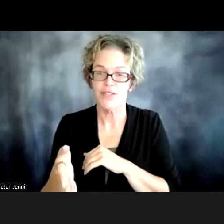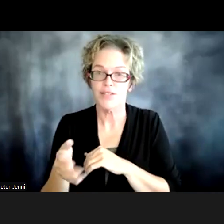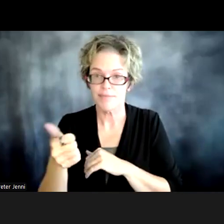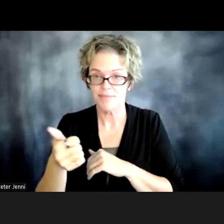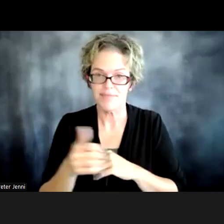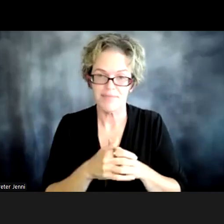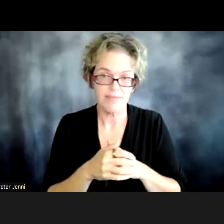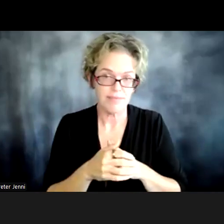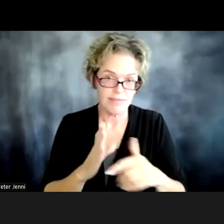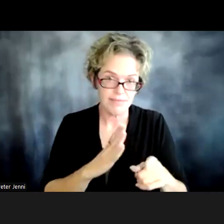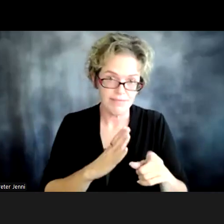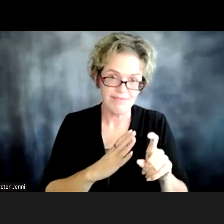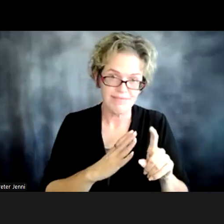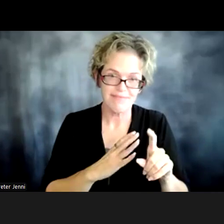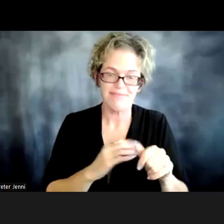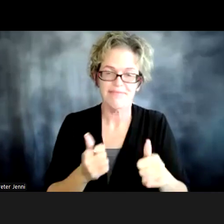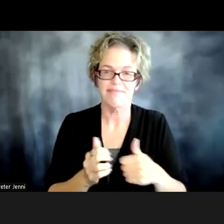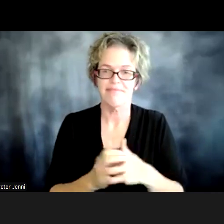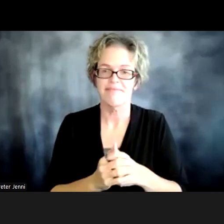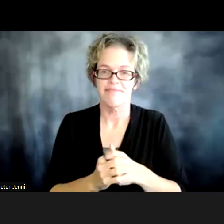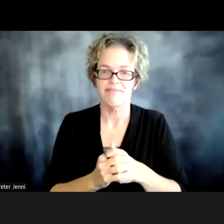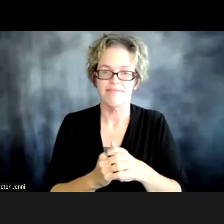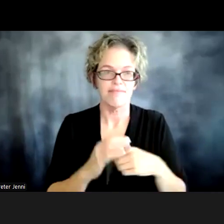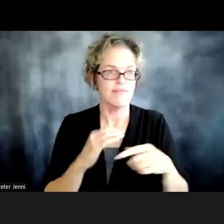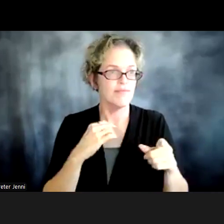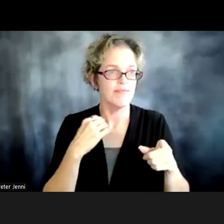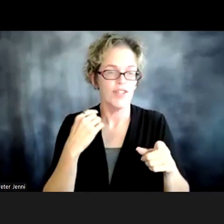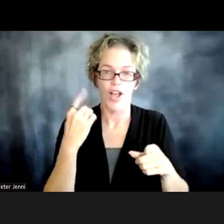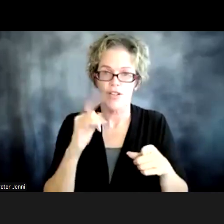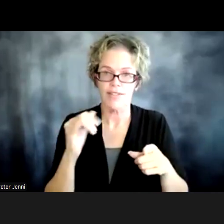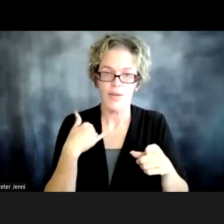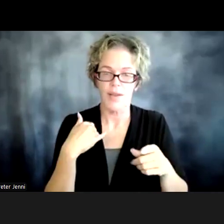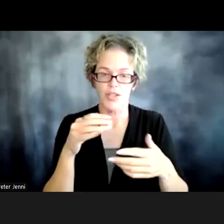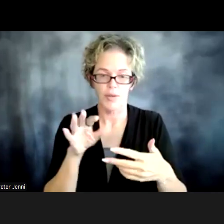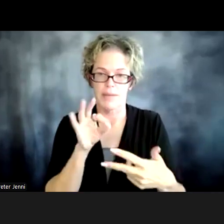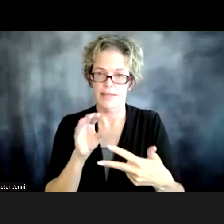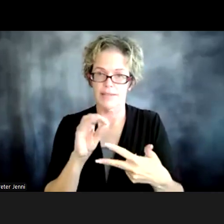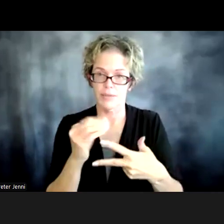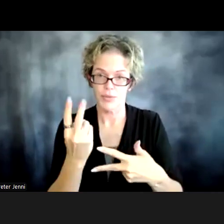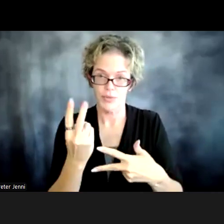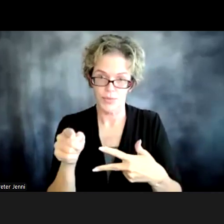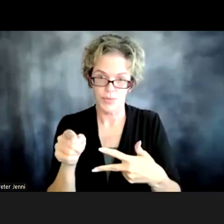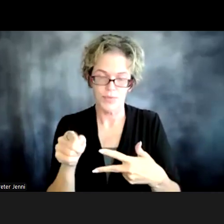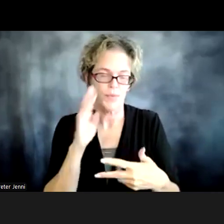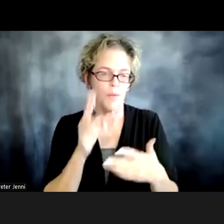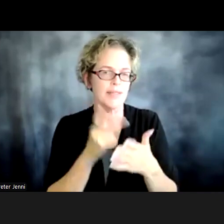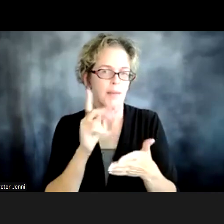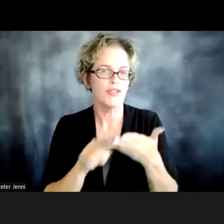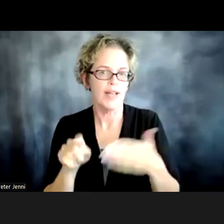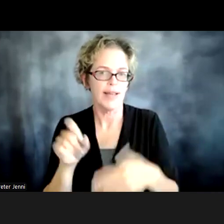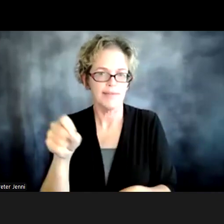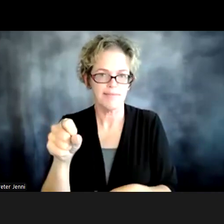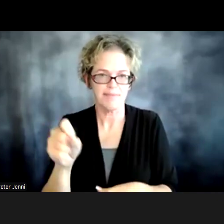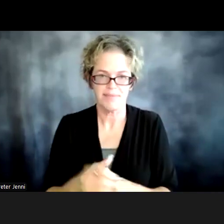afterwards, if that works for you. Looks like you had it on option 2, so we'll double check that.